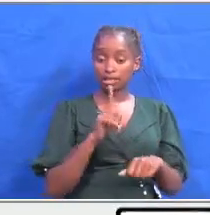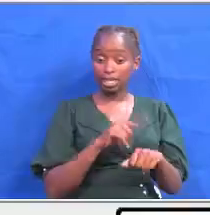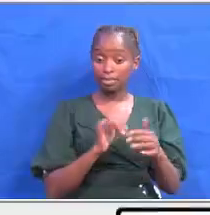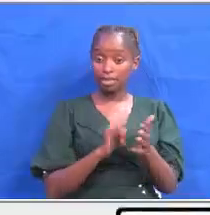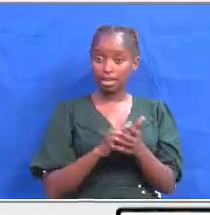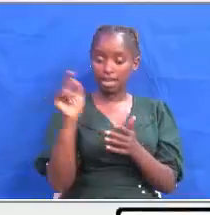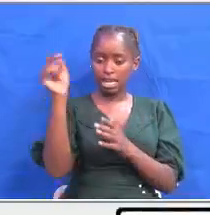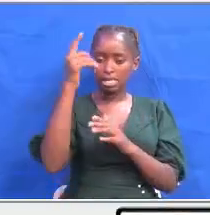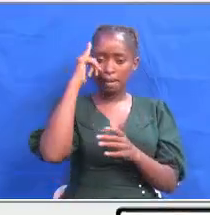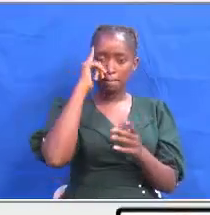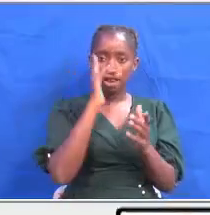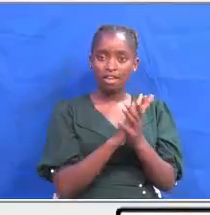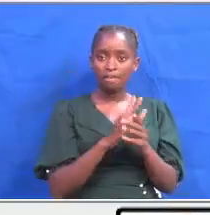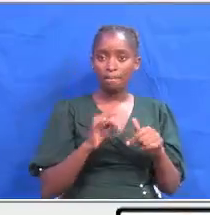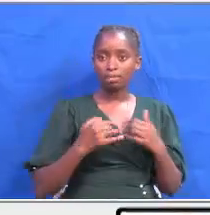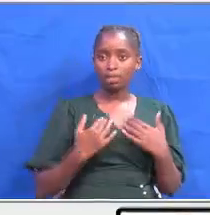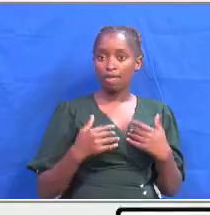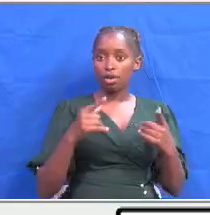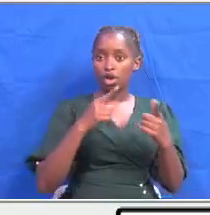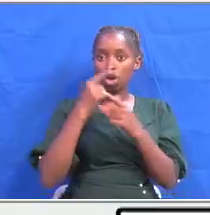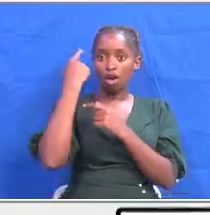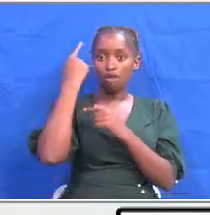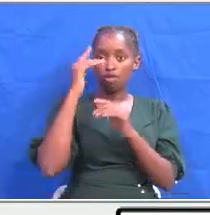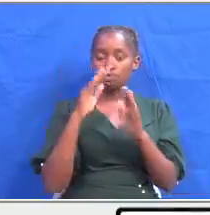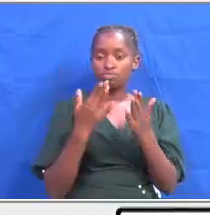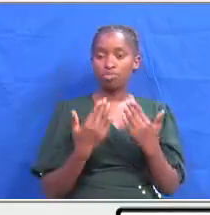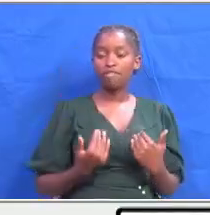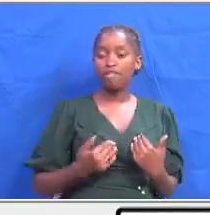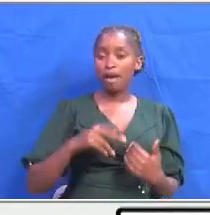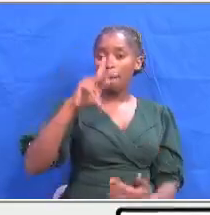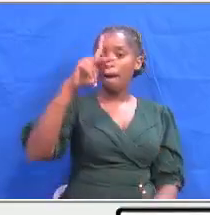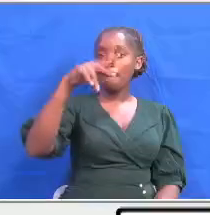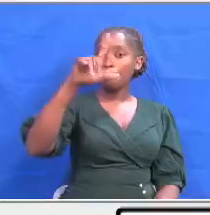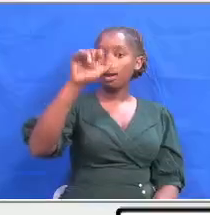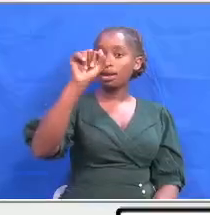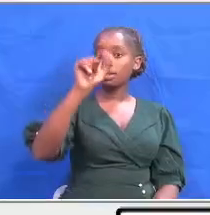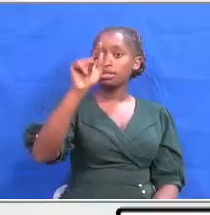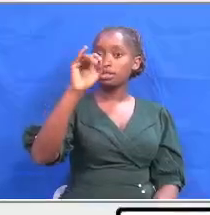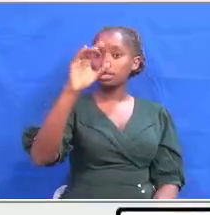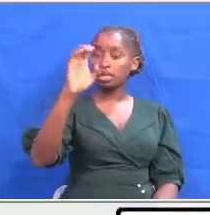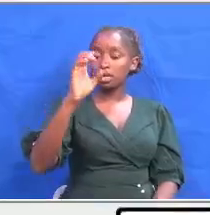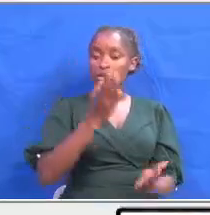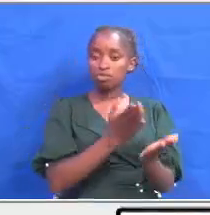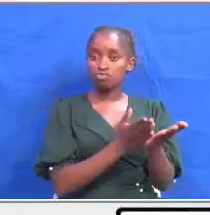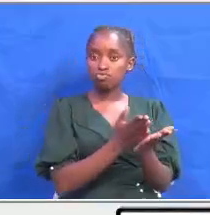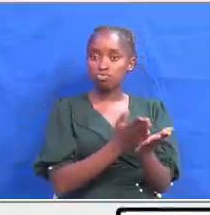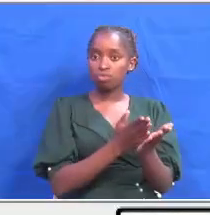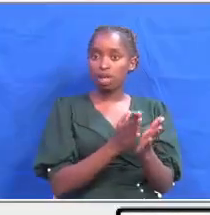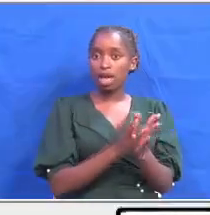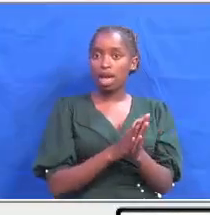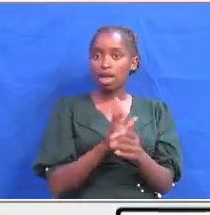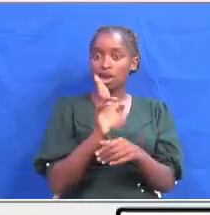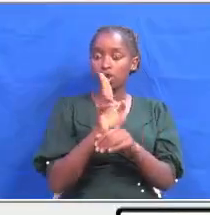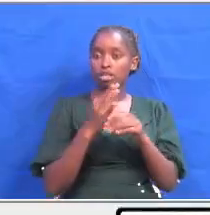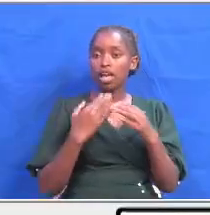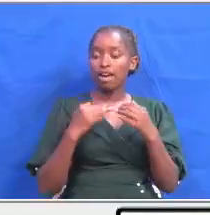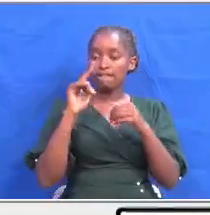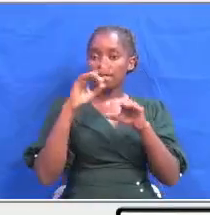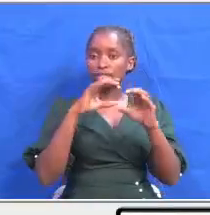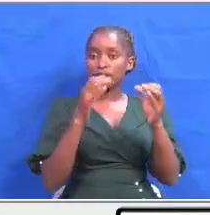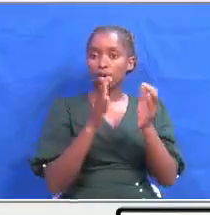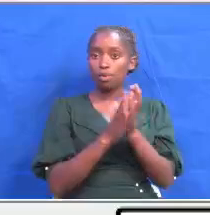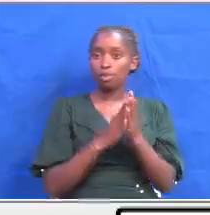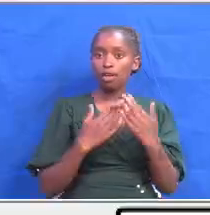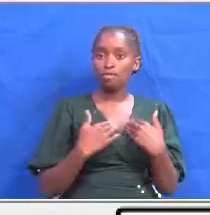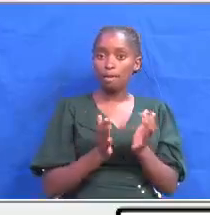Kenyans believed I went for plastic surgery. Kenyans believed that I used the first class with public resources.